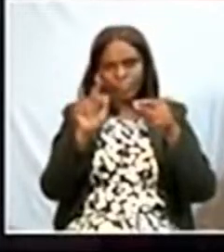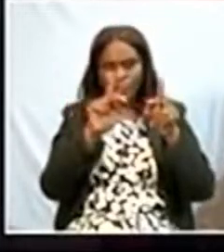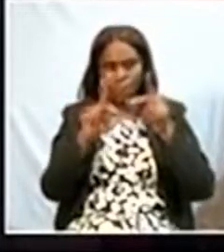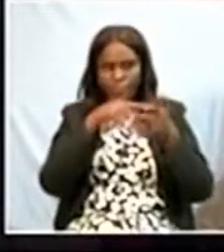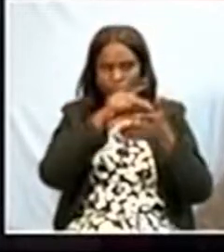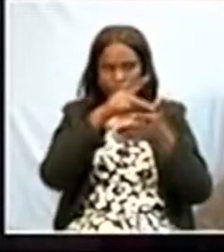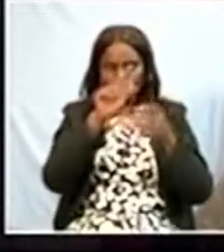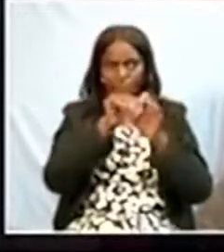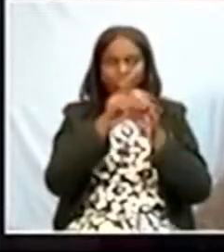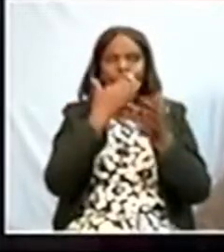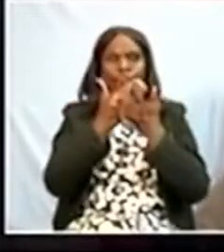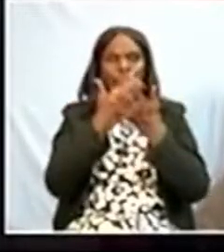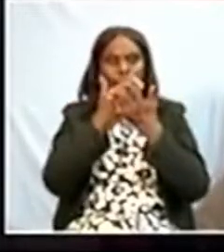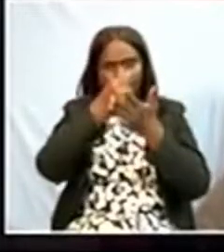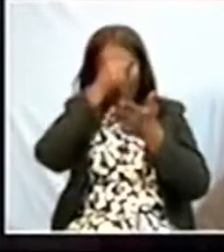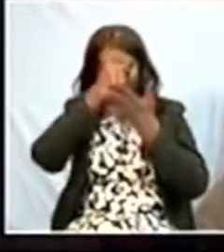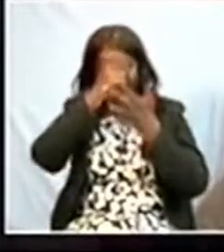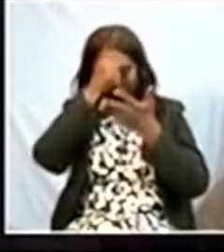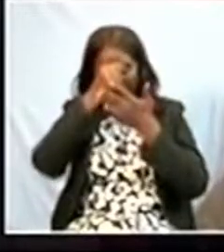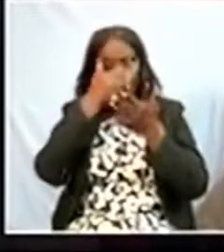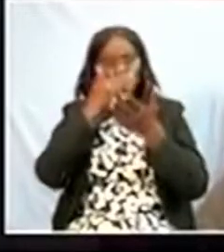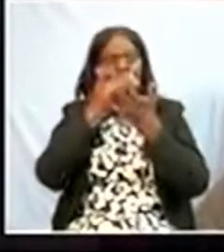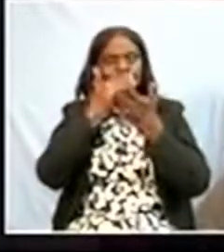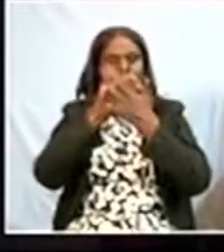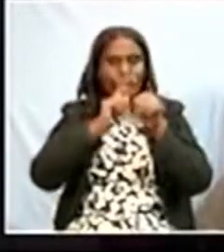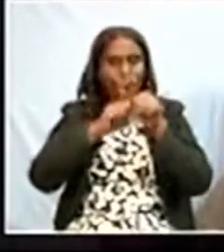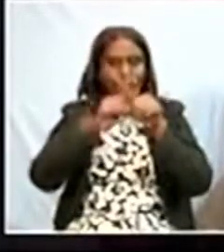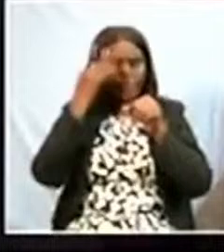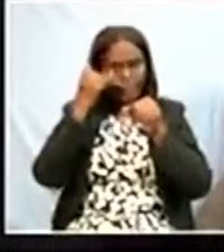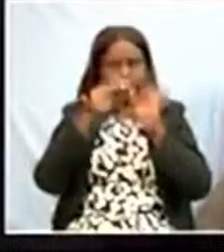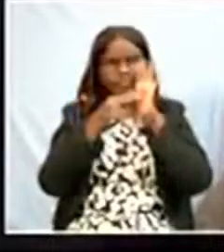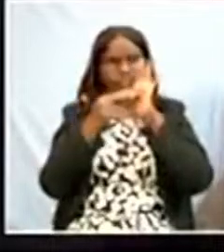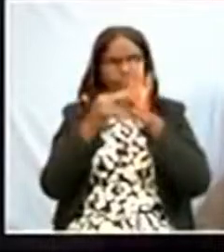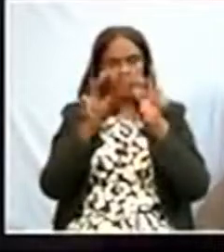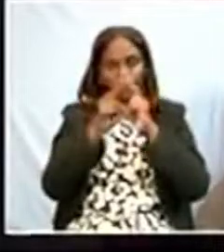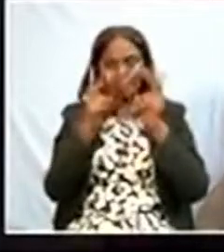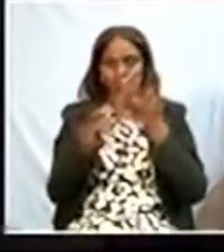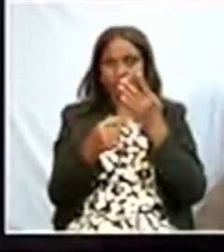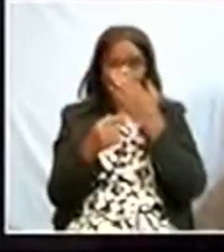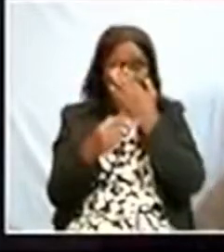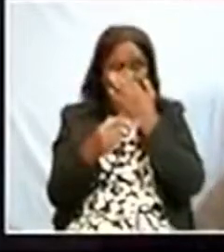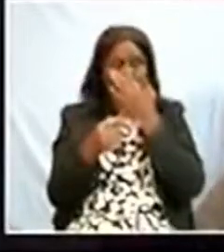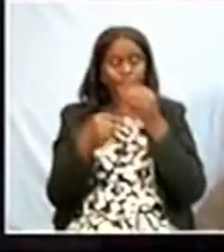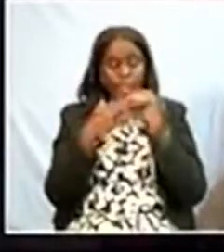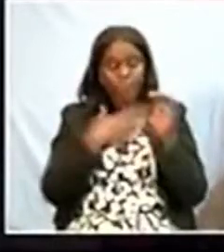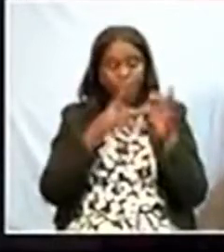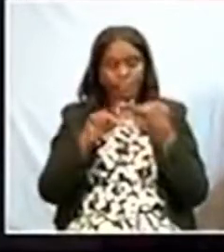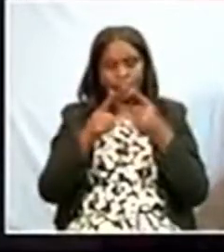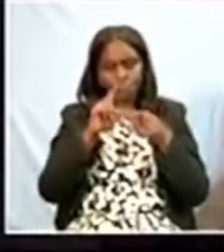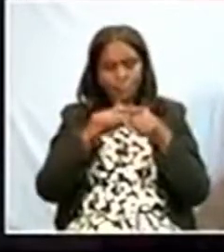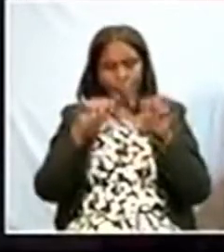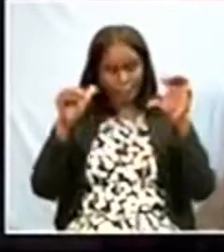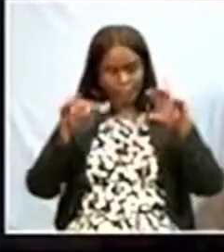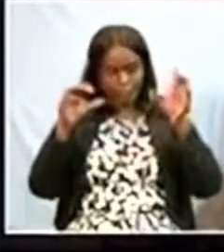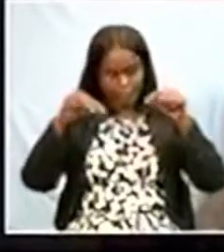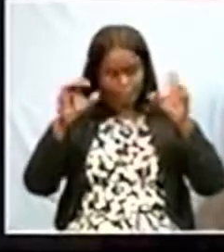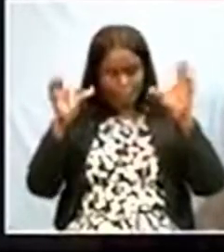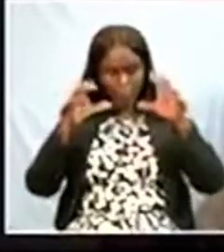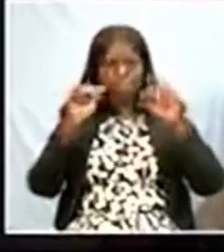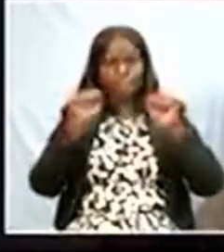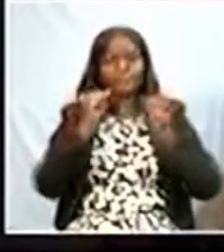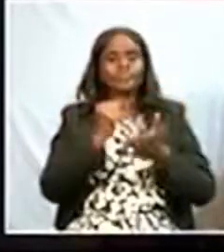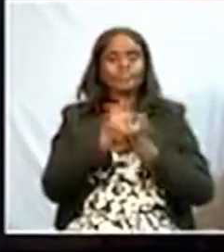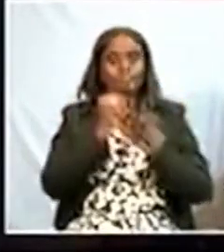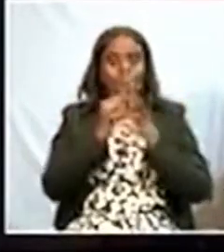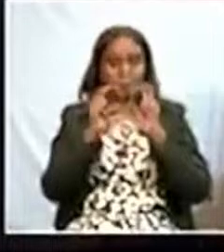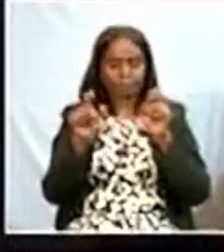paid in good, our students are paid in good time. Where is the exhibit? So that even my colleagues in the committee can help